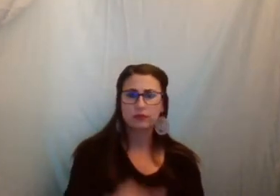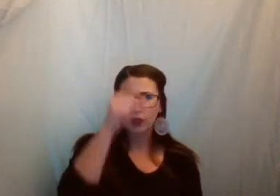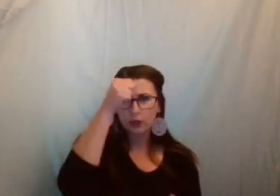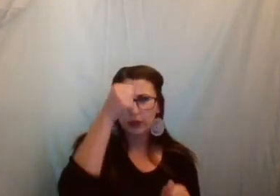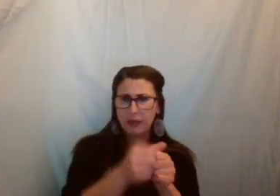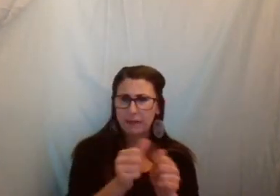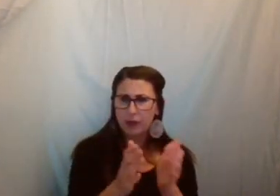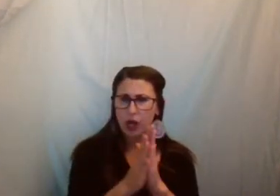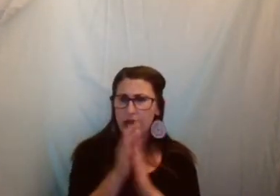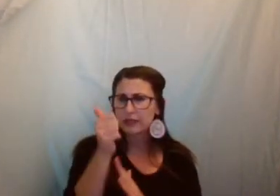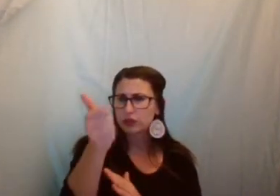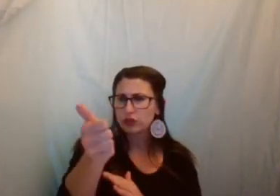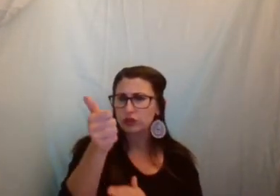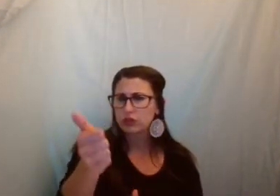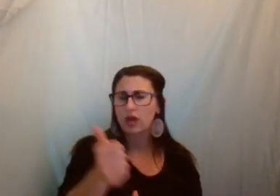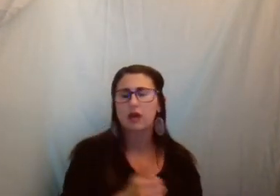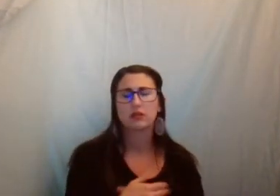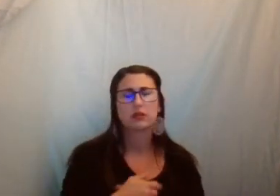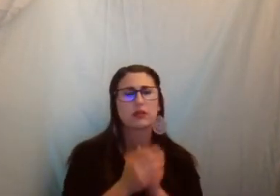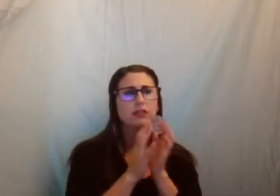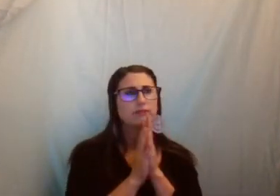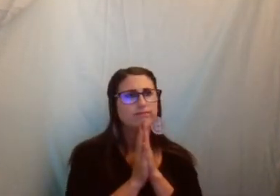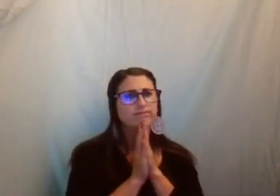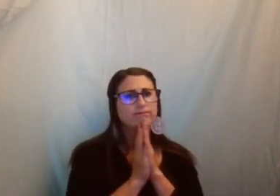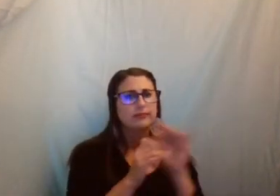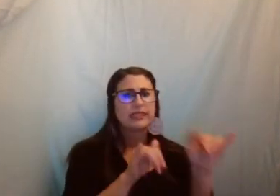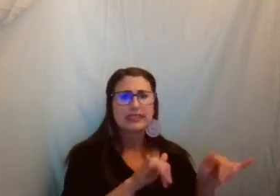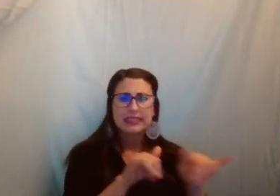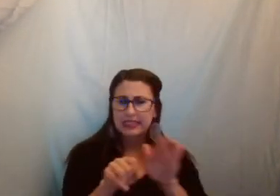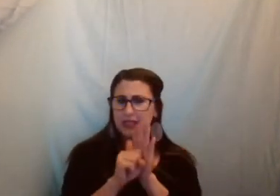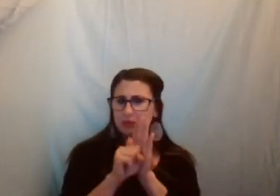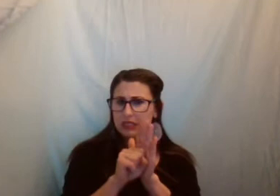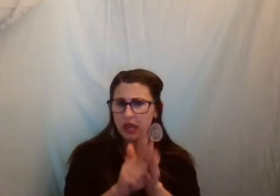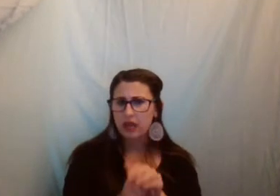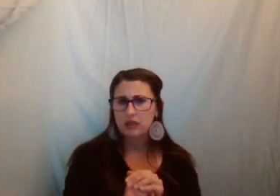Remember, you got to ask yourself these. Are they the same sign